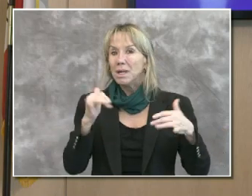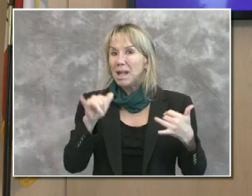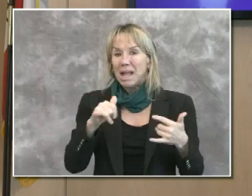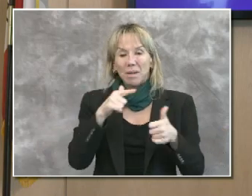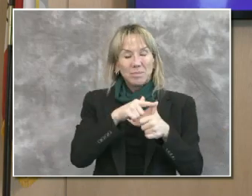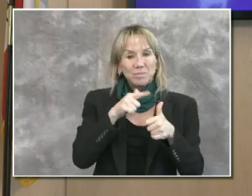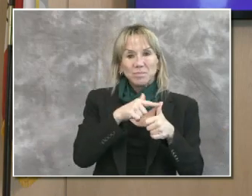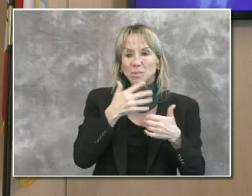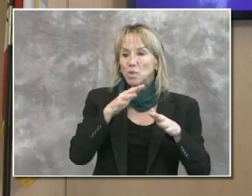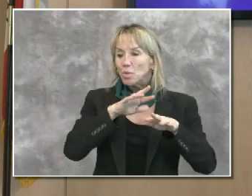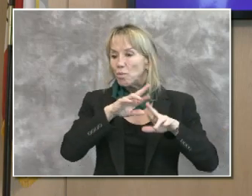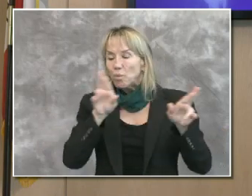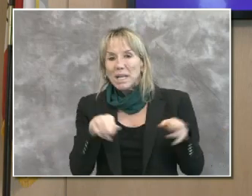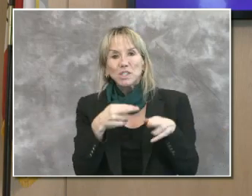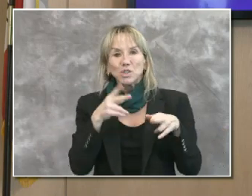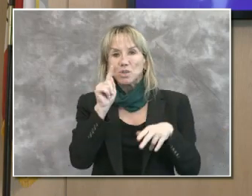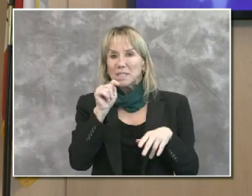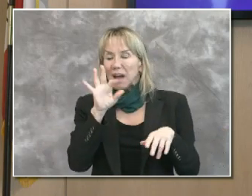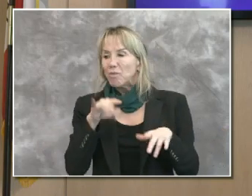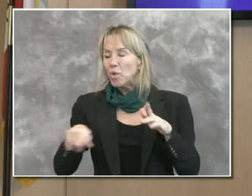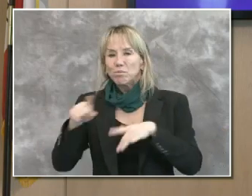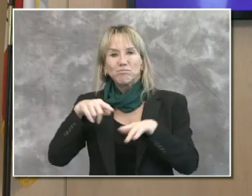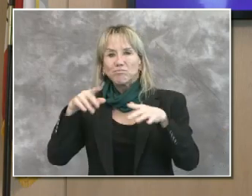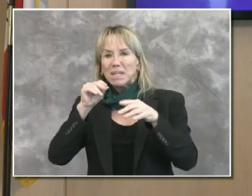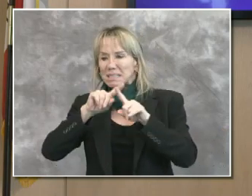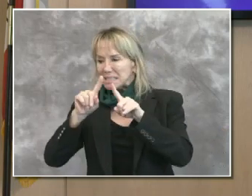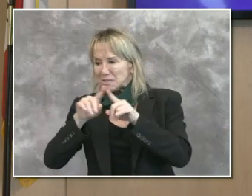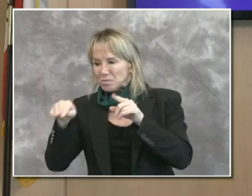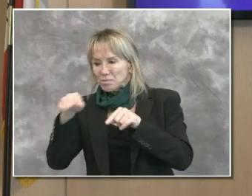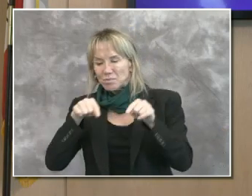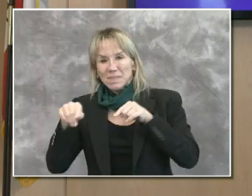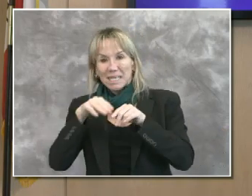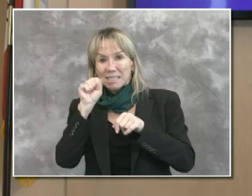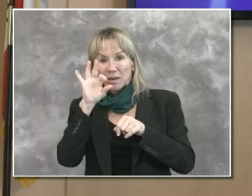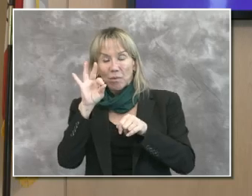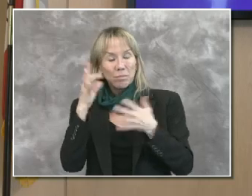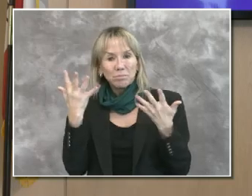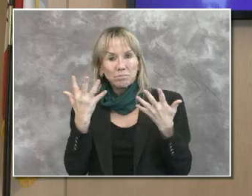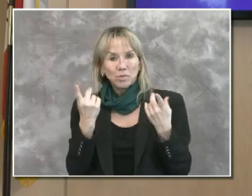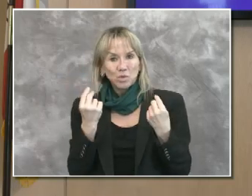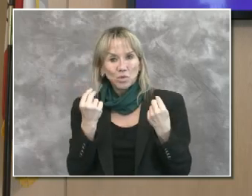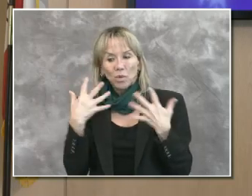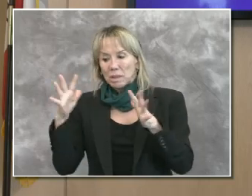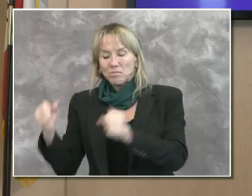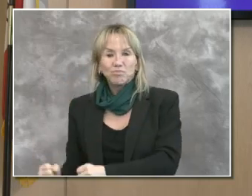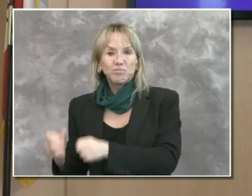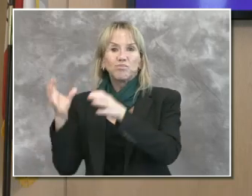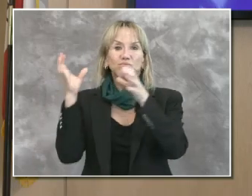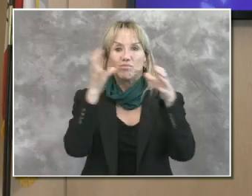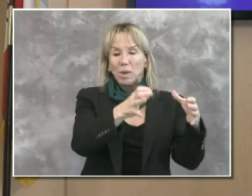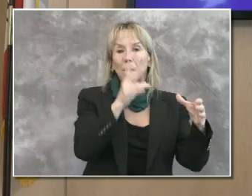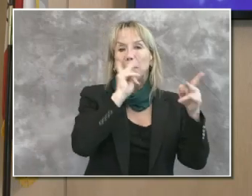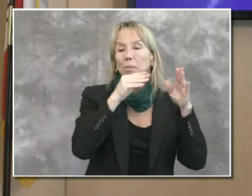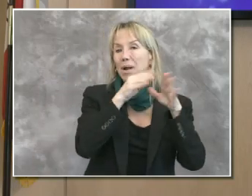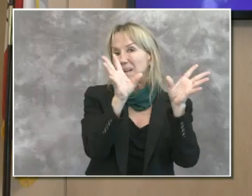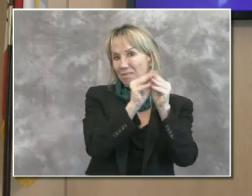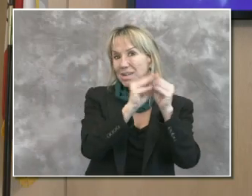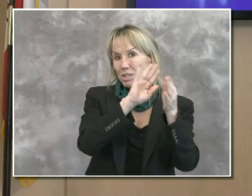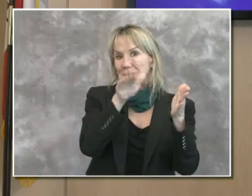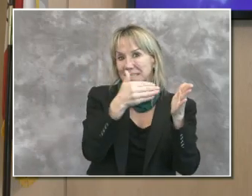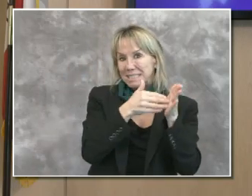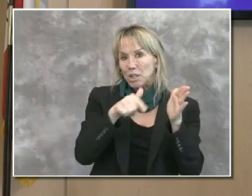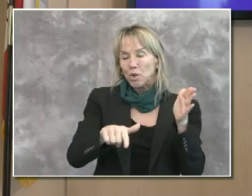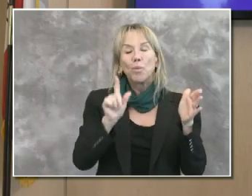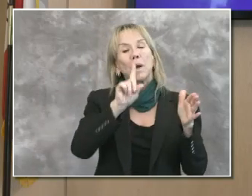and the county to move forward with the convention center to get individuals out of a bad situation into a less bad one where we could ensure